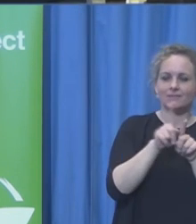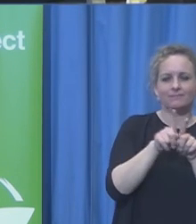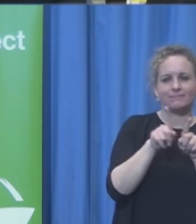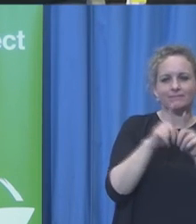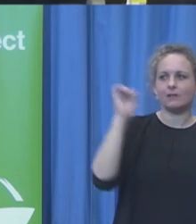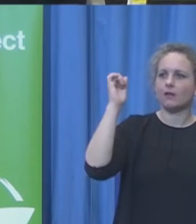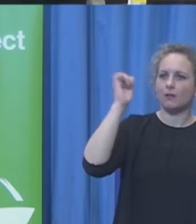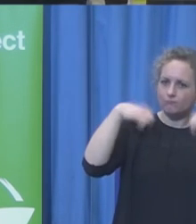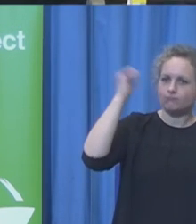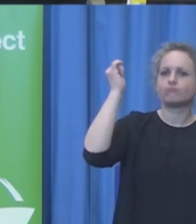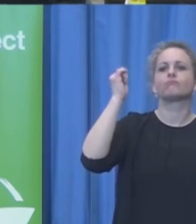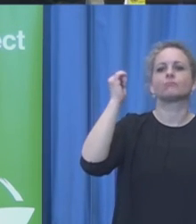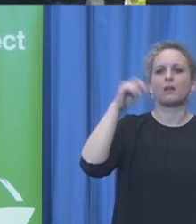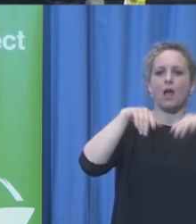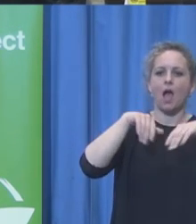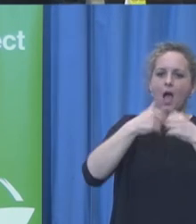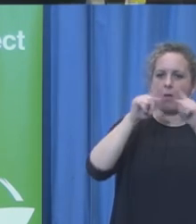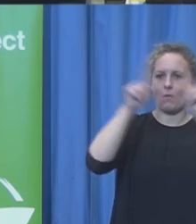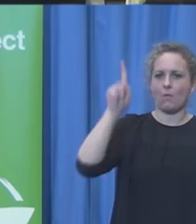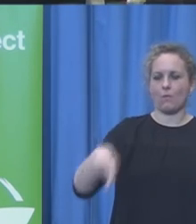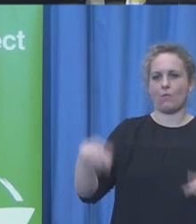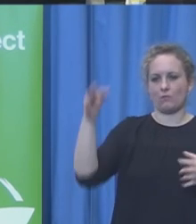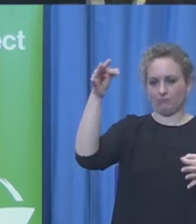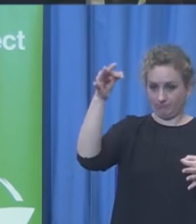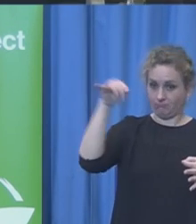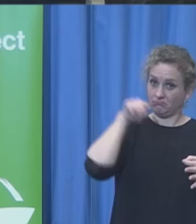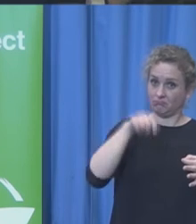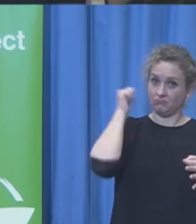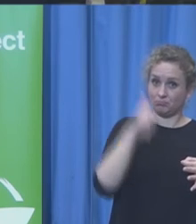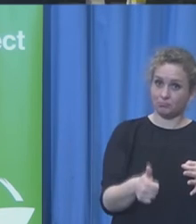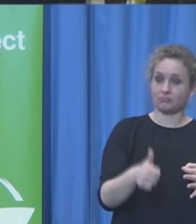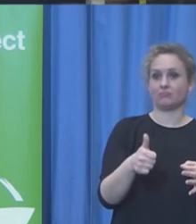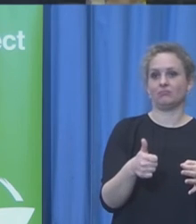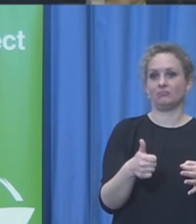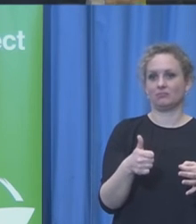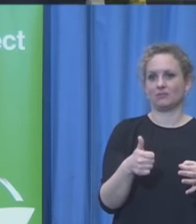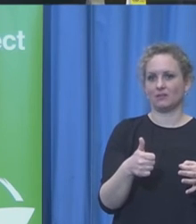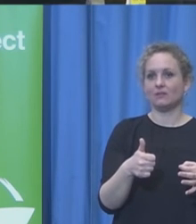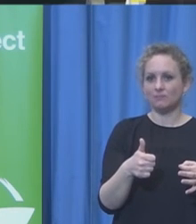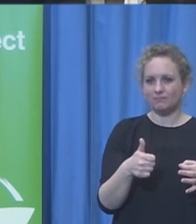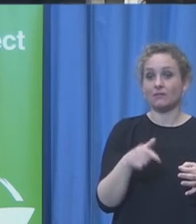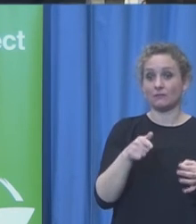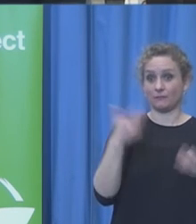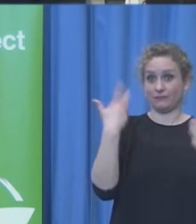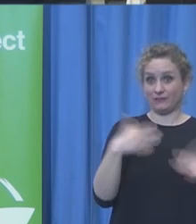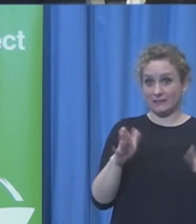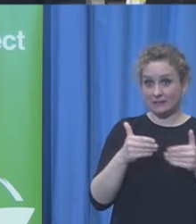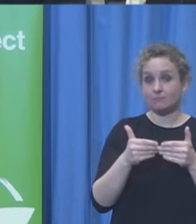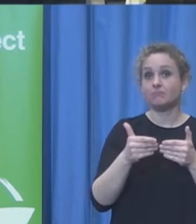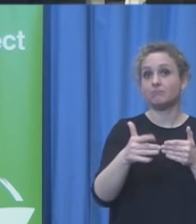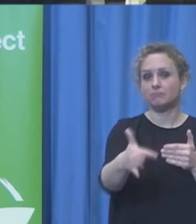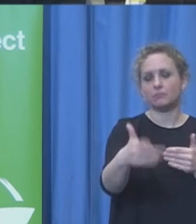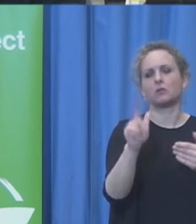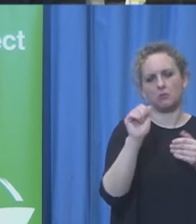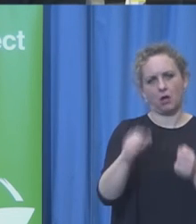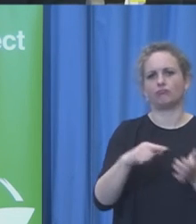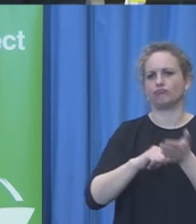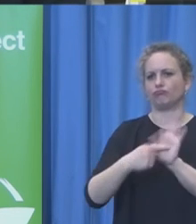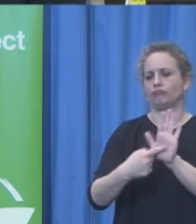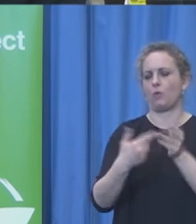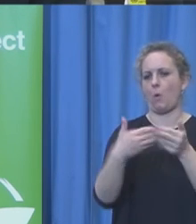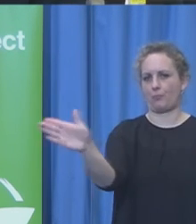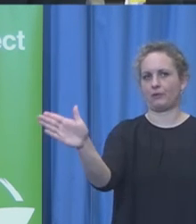the Commission proposal is public. You all know what our thoughts were. Parliament and Council are at the process